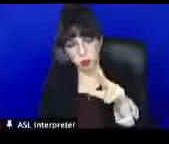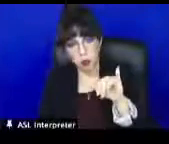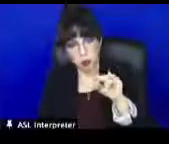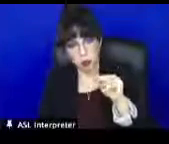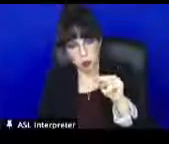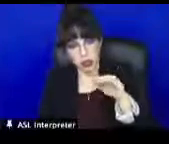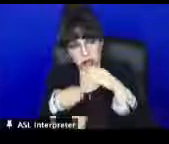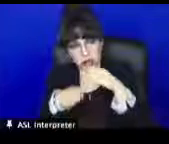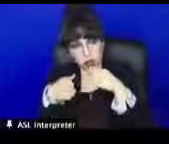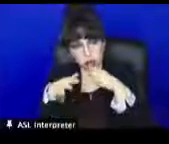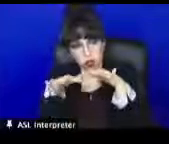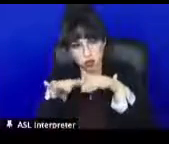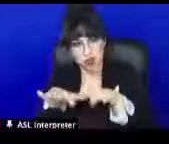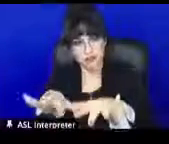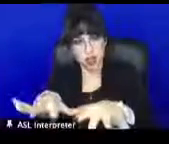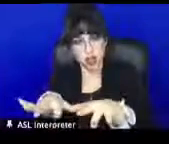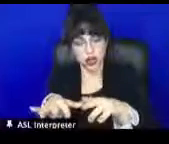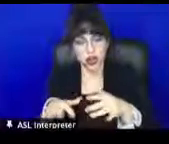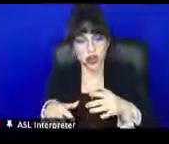that,